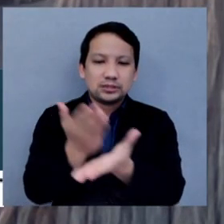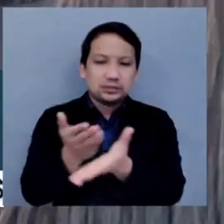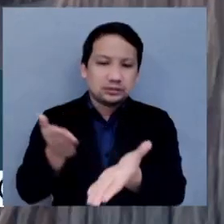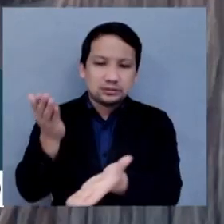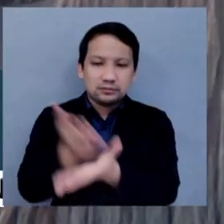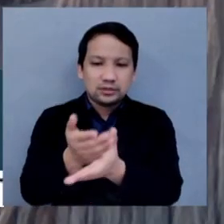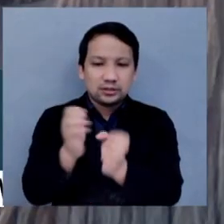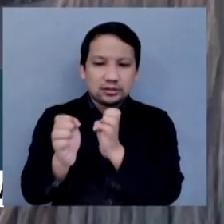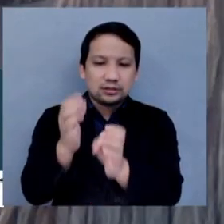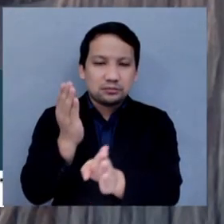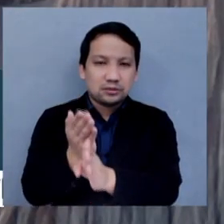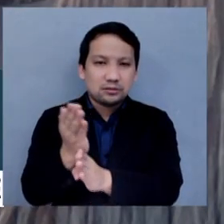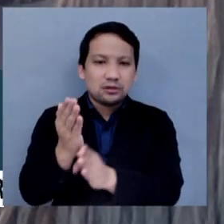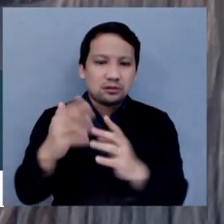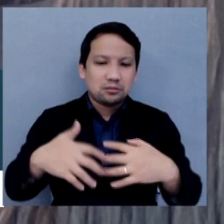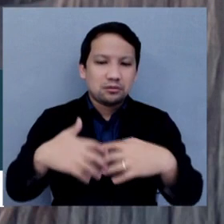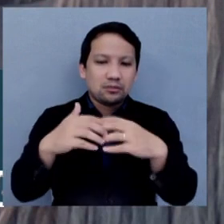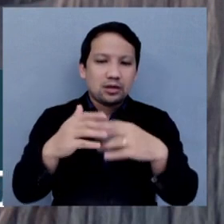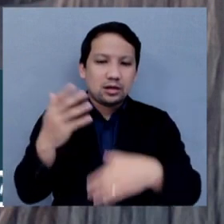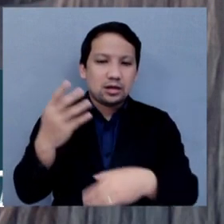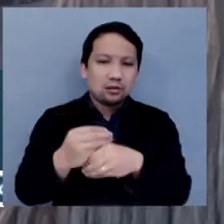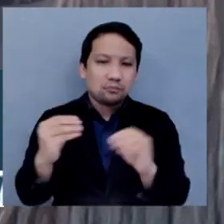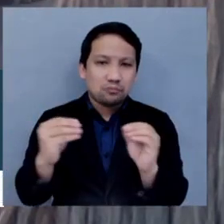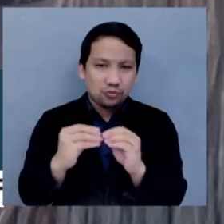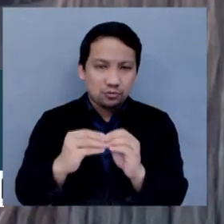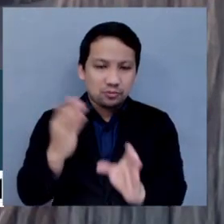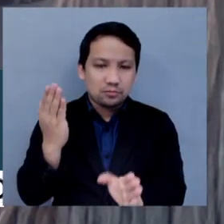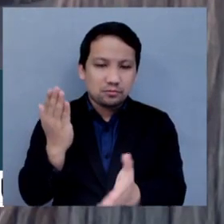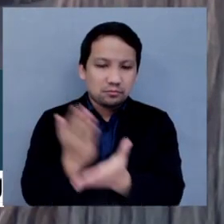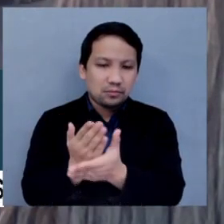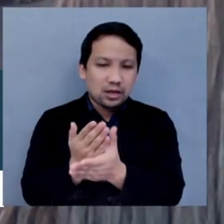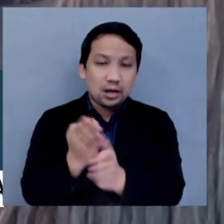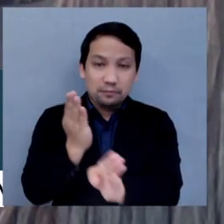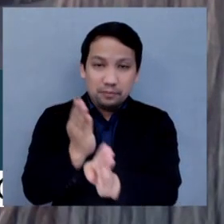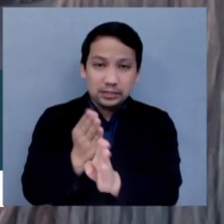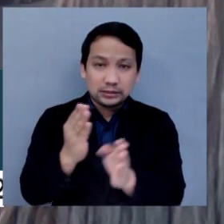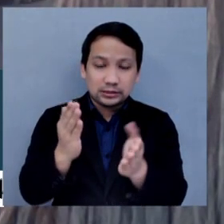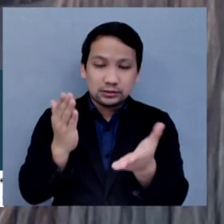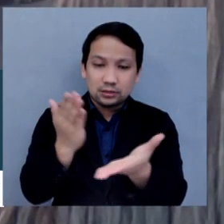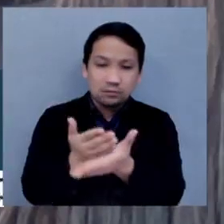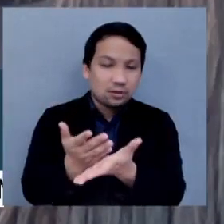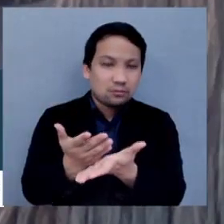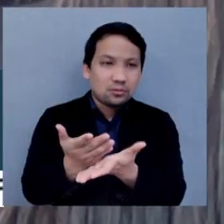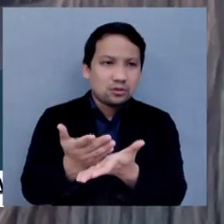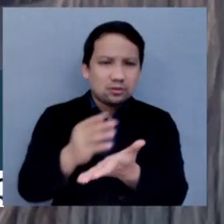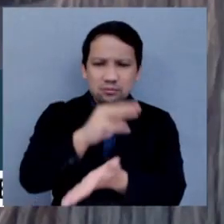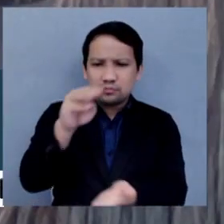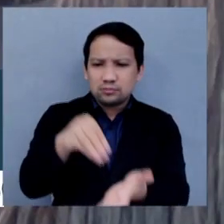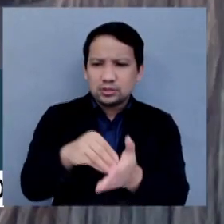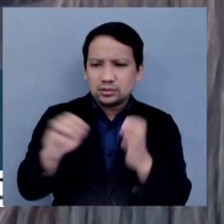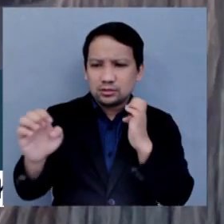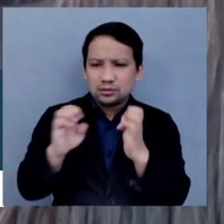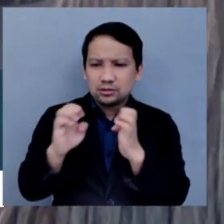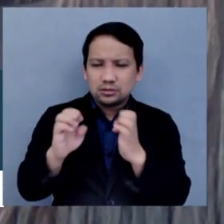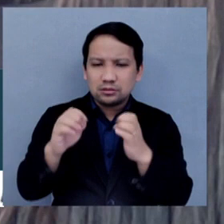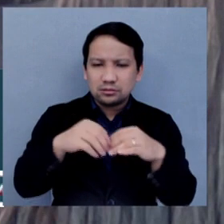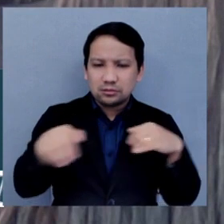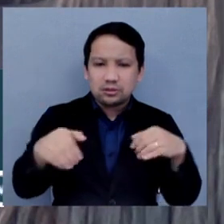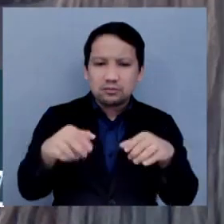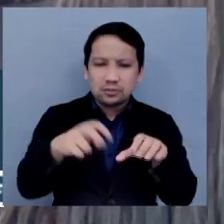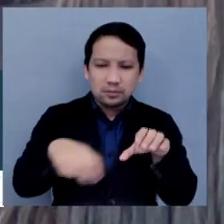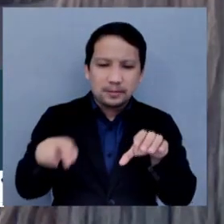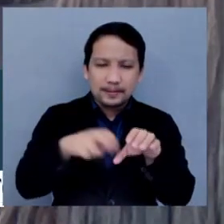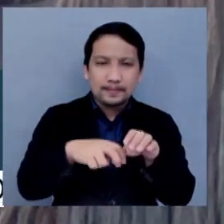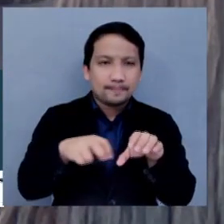and they plan to add more bus stops. And this is the middle of EDSA, so a passenger still has to